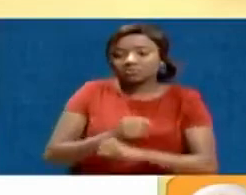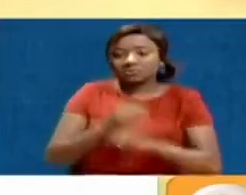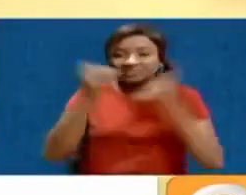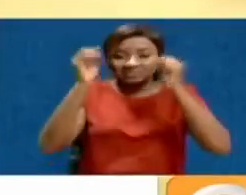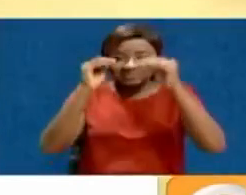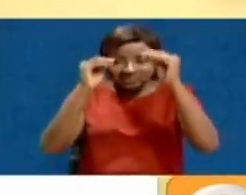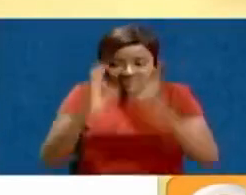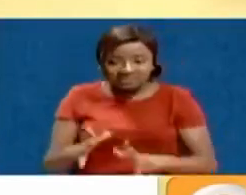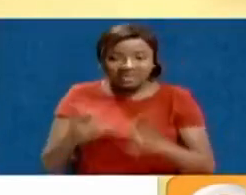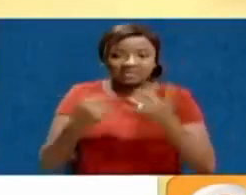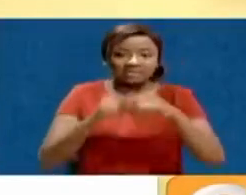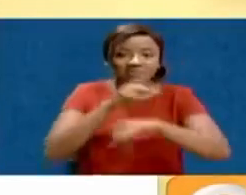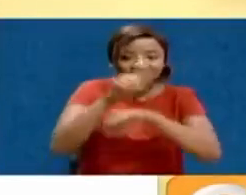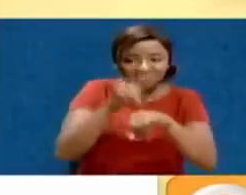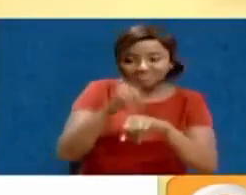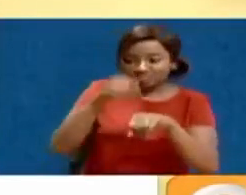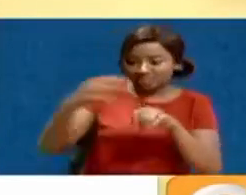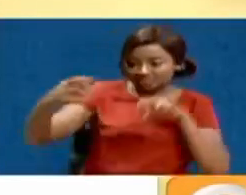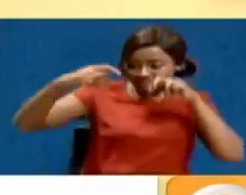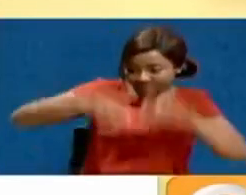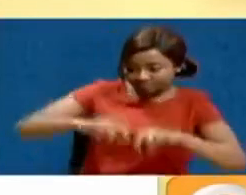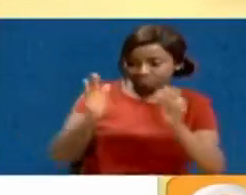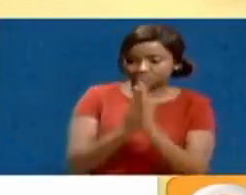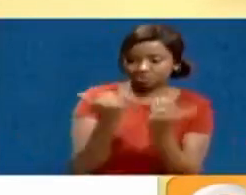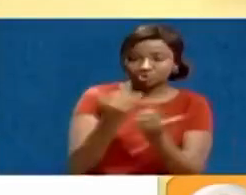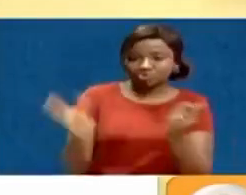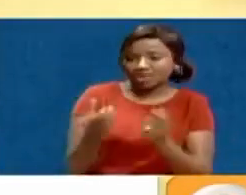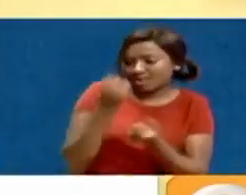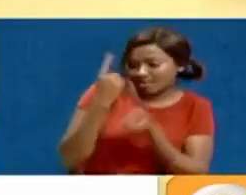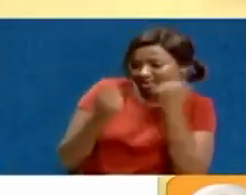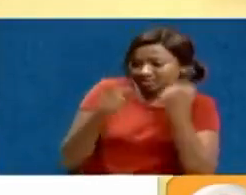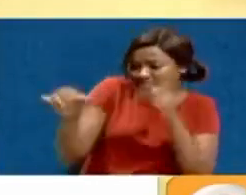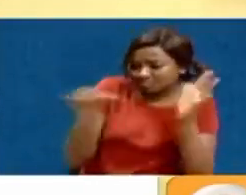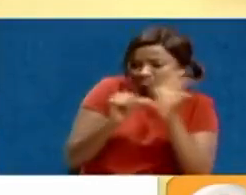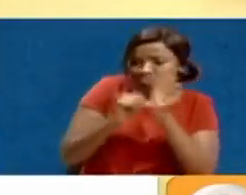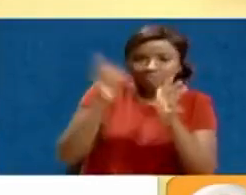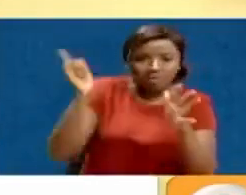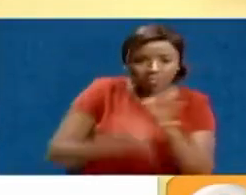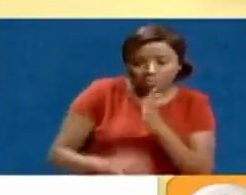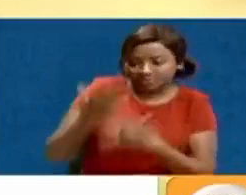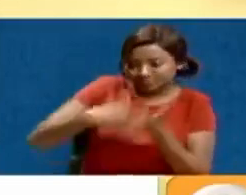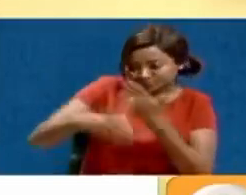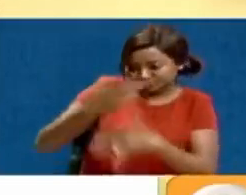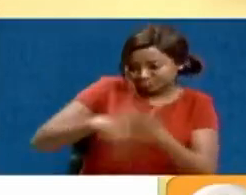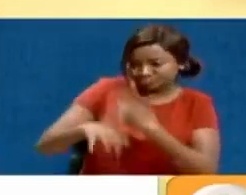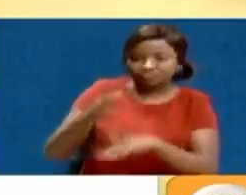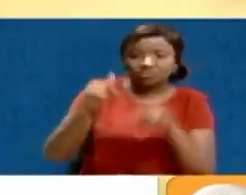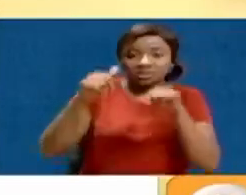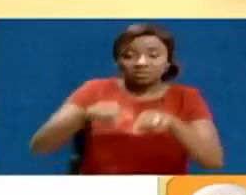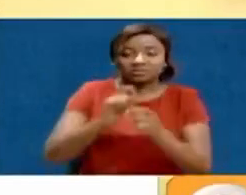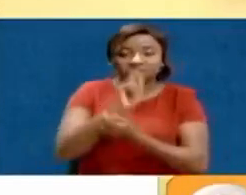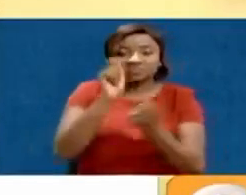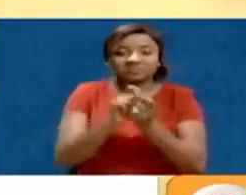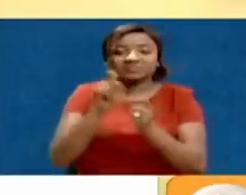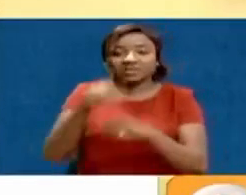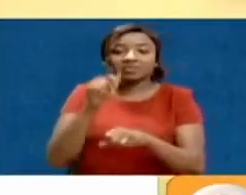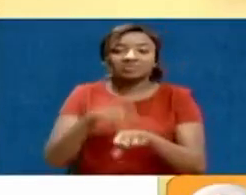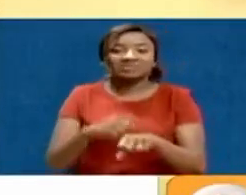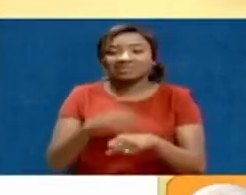moja kwa moja ili kutambua matatizo yao na kuzuia migogoro kama hiyo wakati huu wanasoma, wakati wa